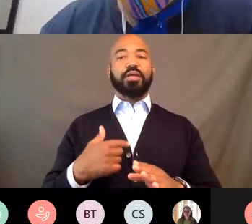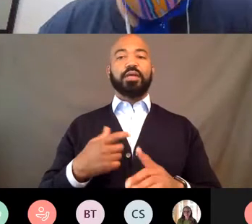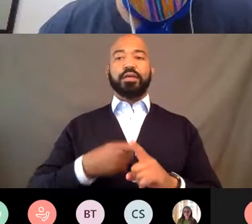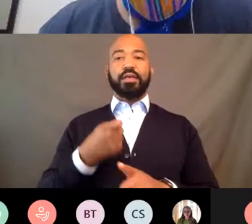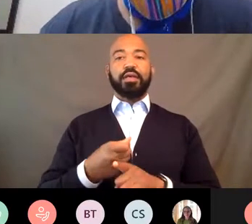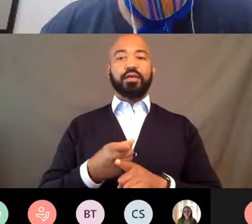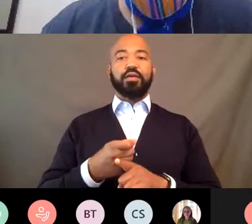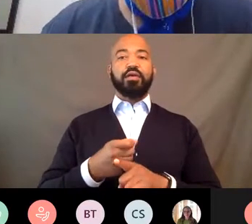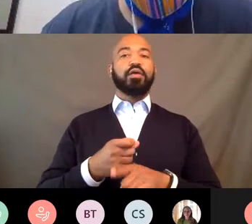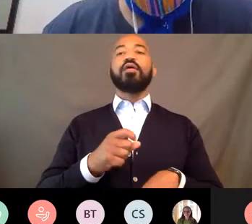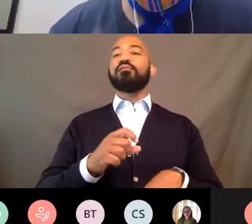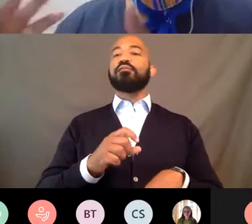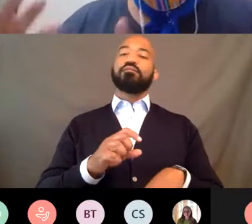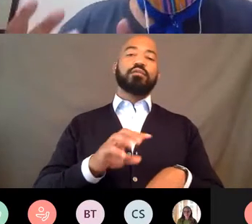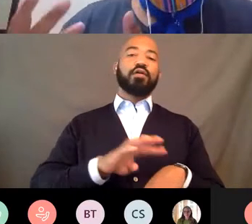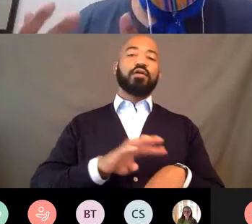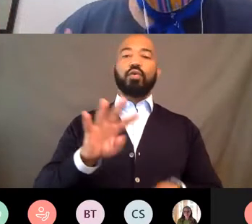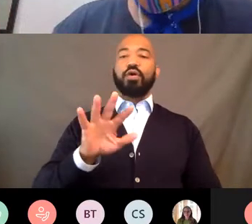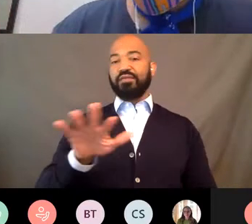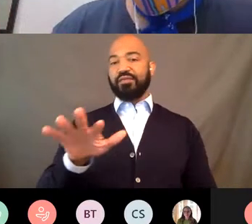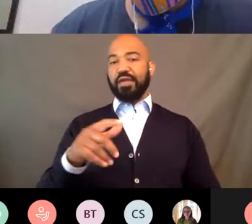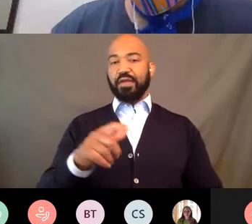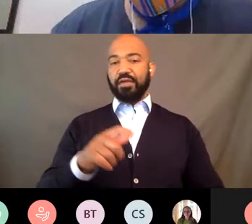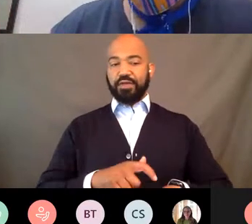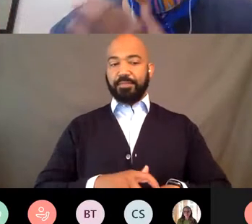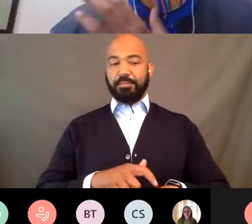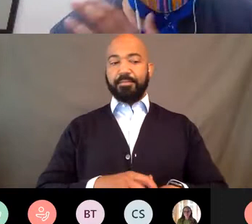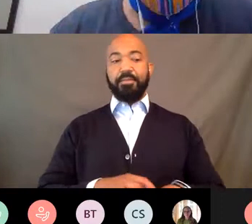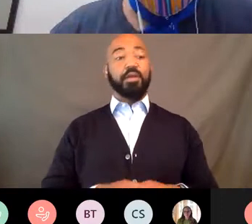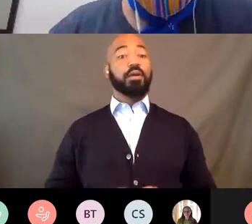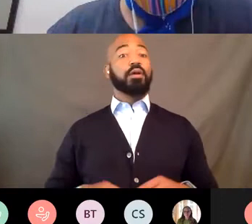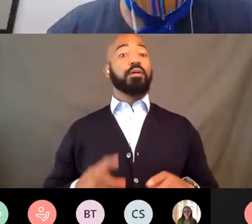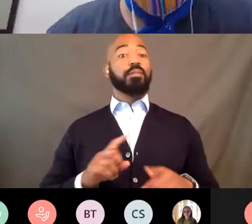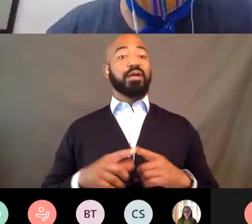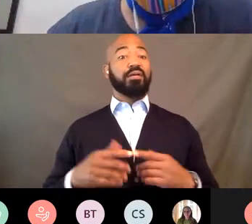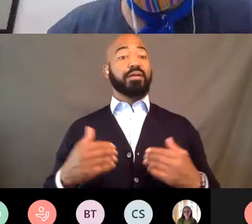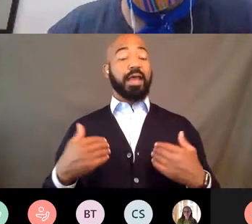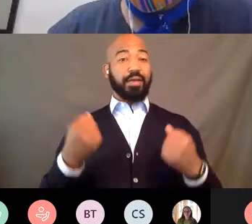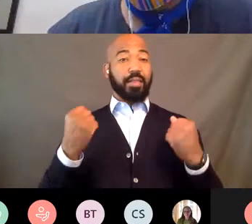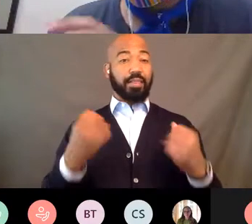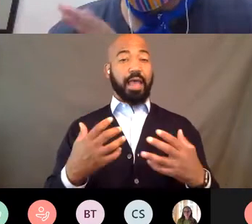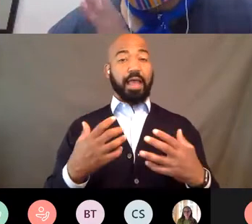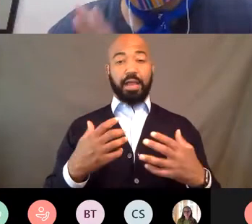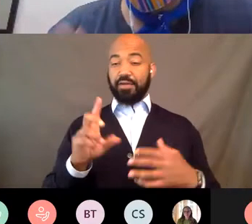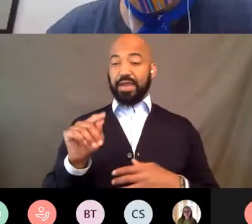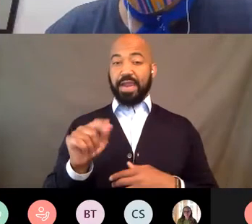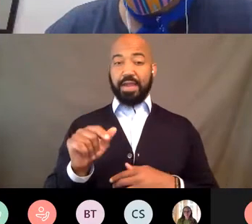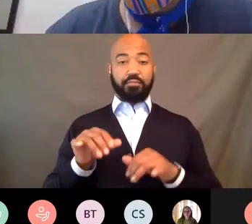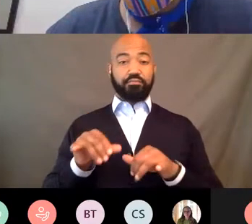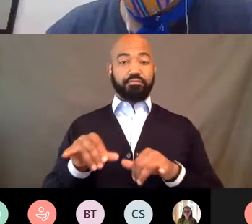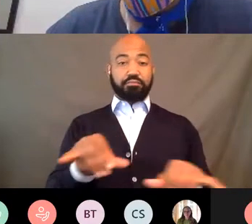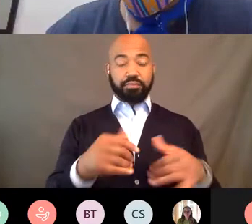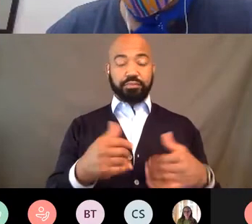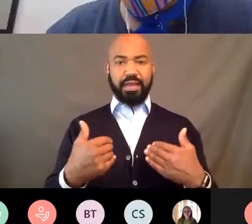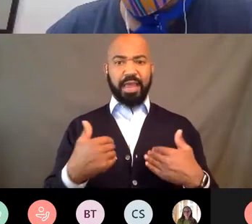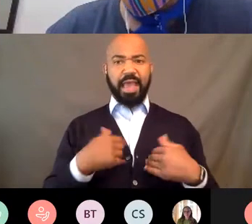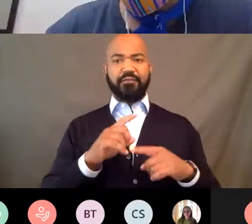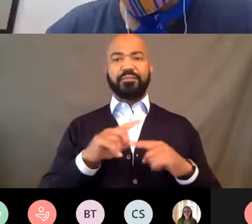4:55. Now, there's a lot of iterations of this kind of data out there. I think many of us have